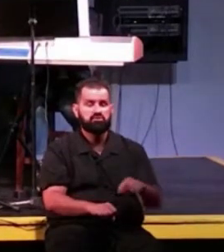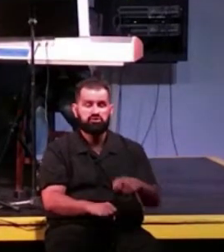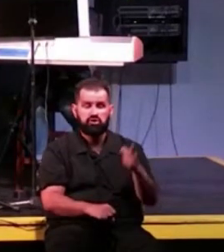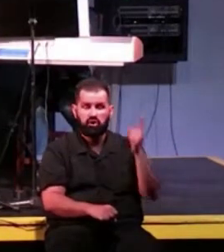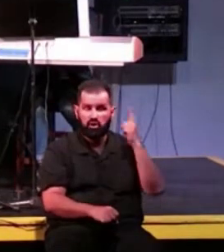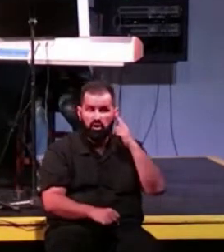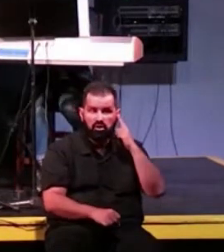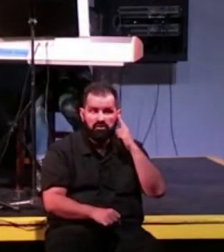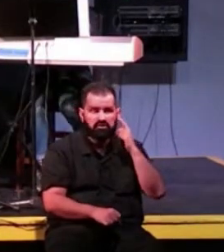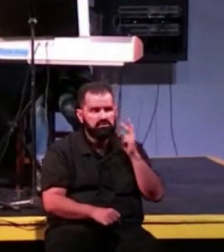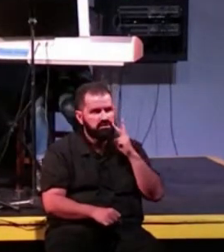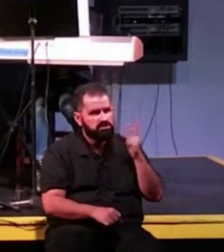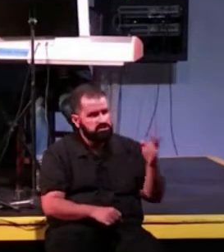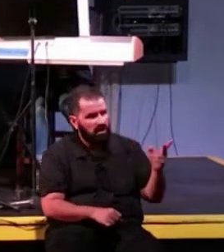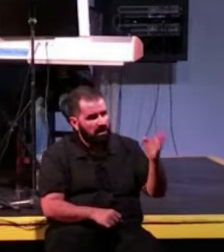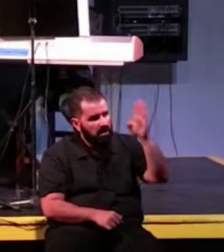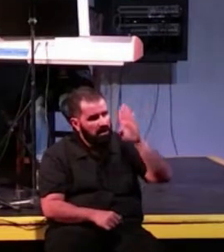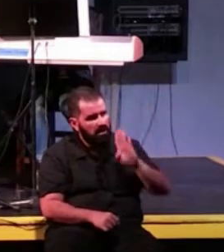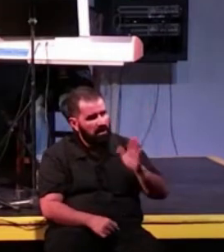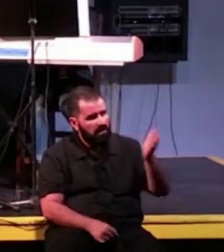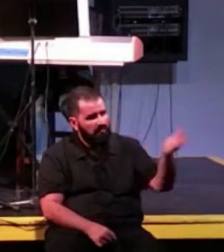And when she saw that God was there